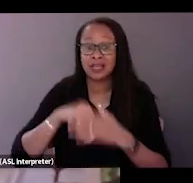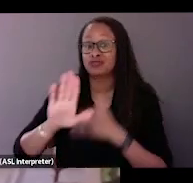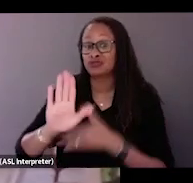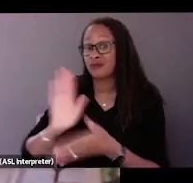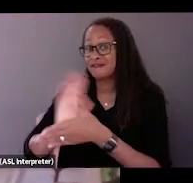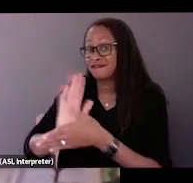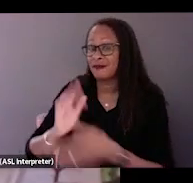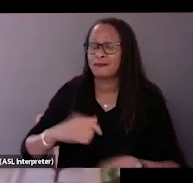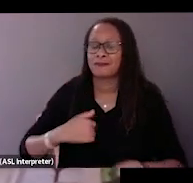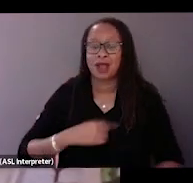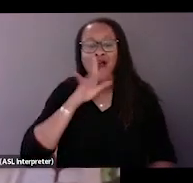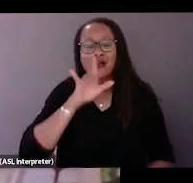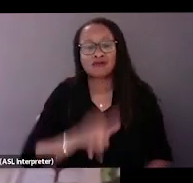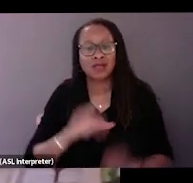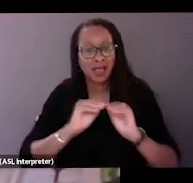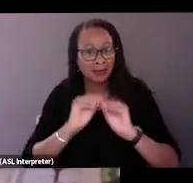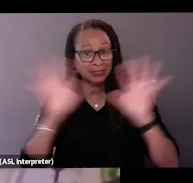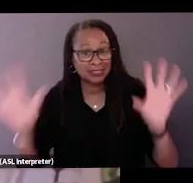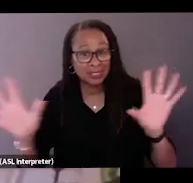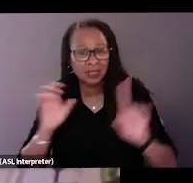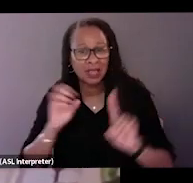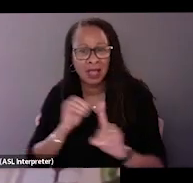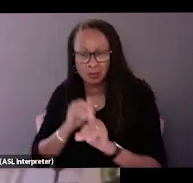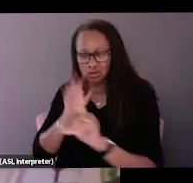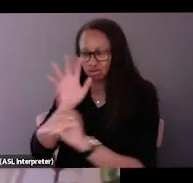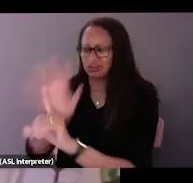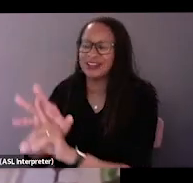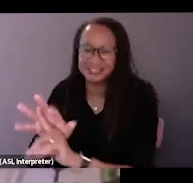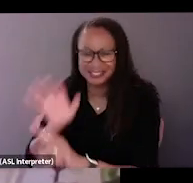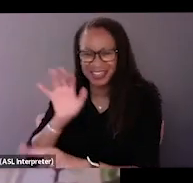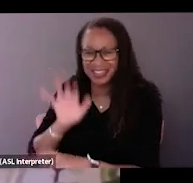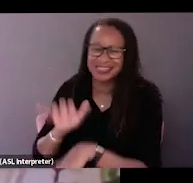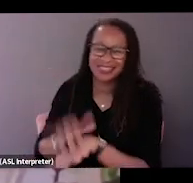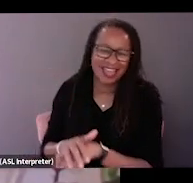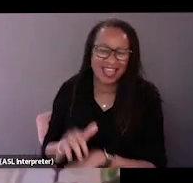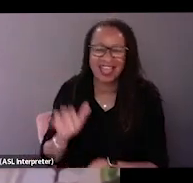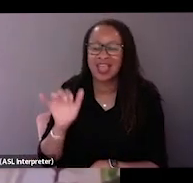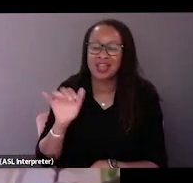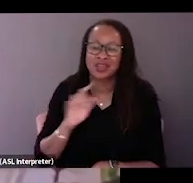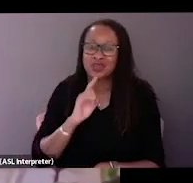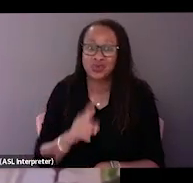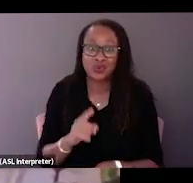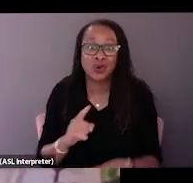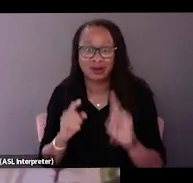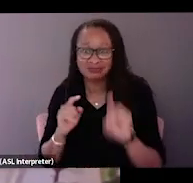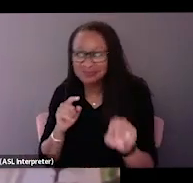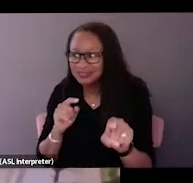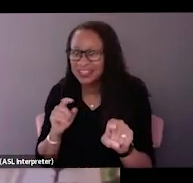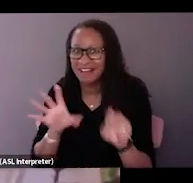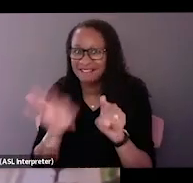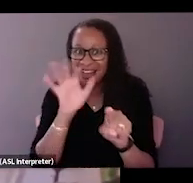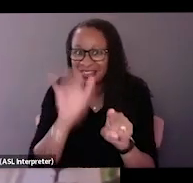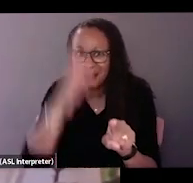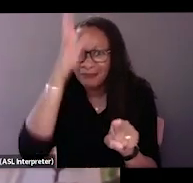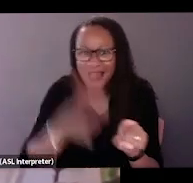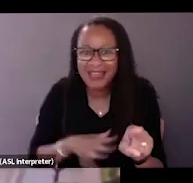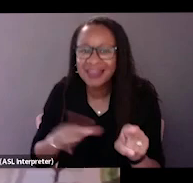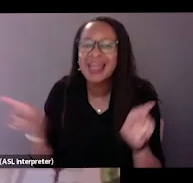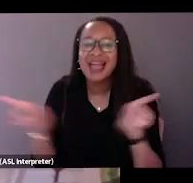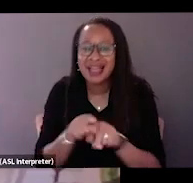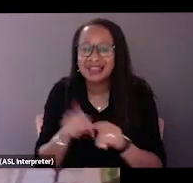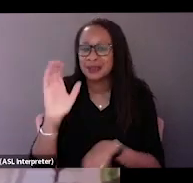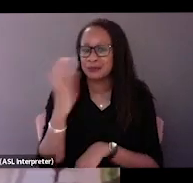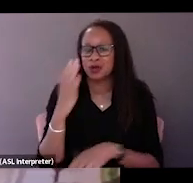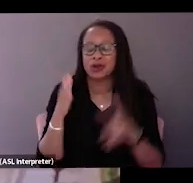I really totally projected onto you that that you were, you know, like finding him as a mirror